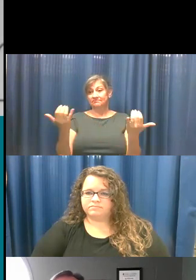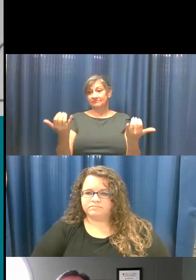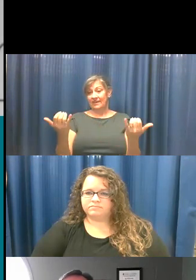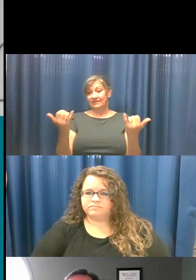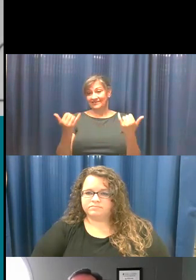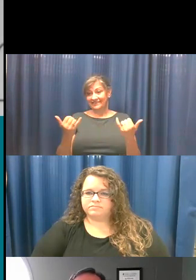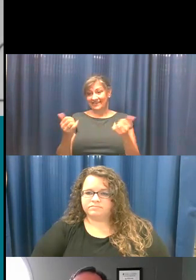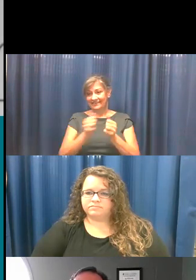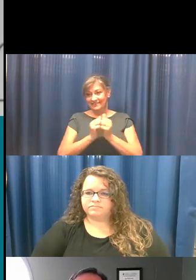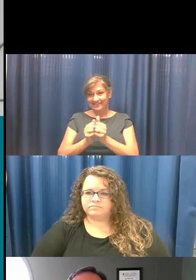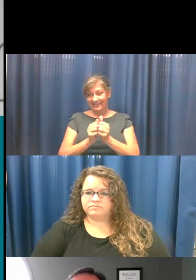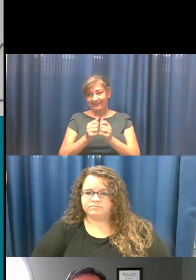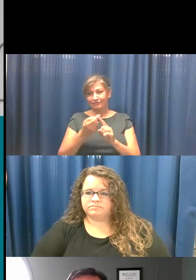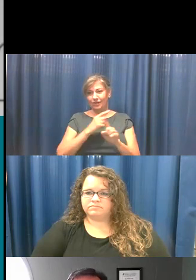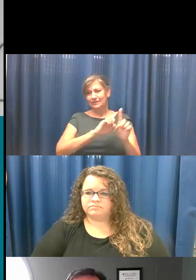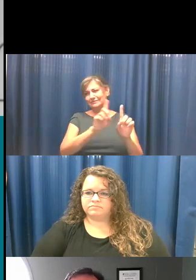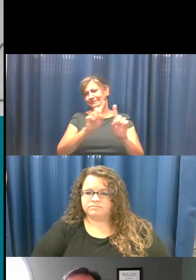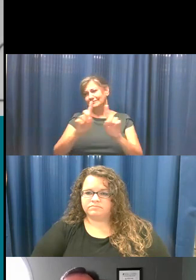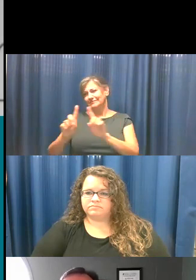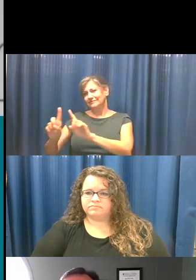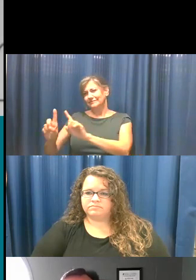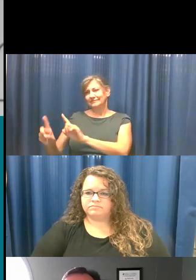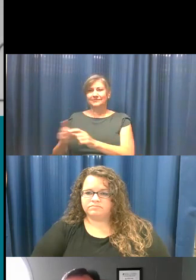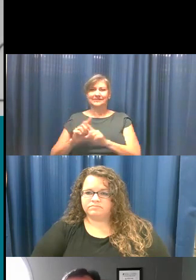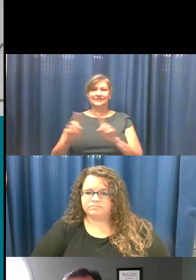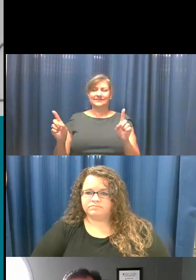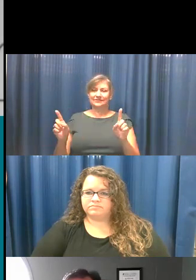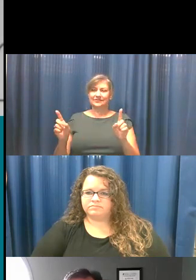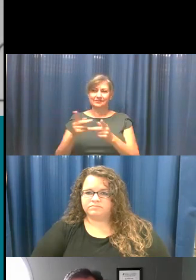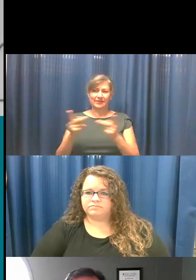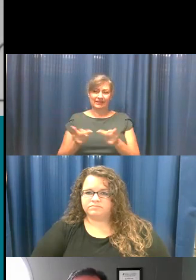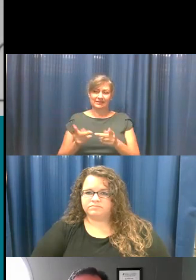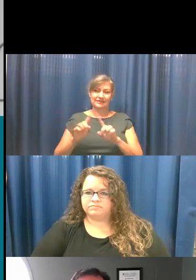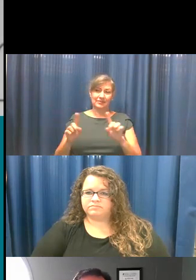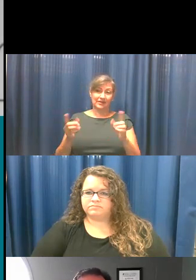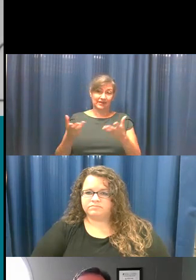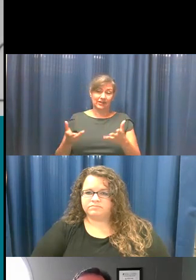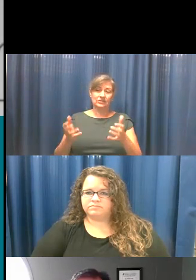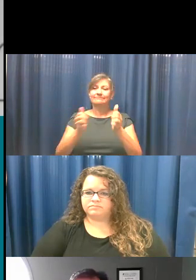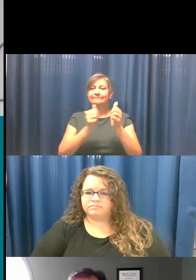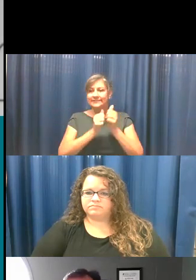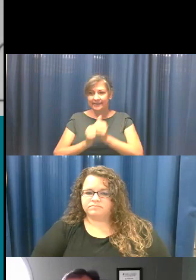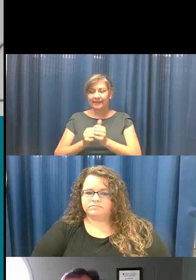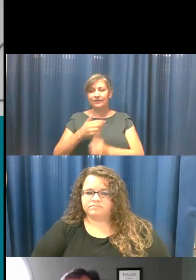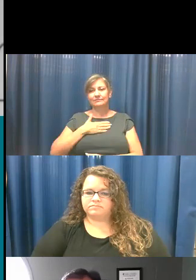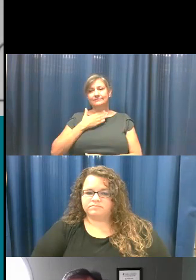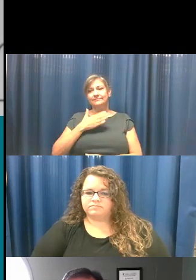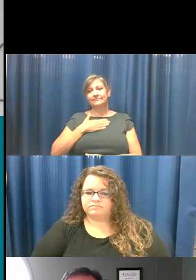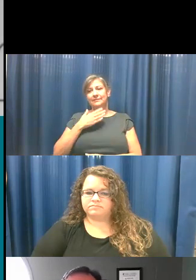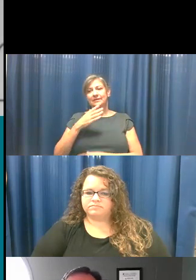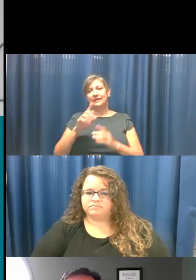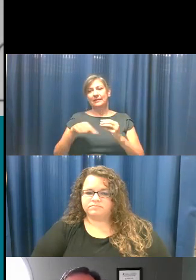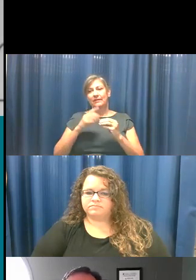this morning, coming from all sorts of different places, but we are together, and I'm really glad of that. I'm glad to be back.